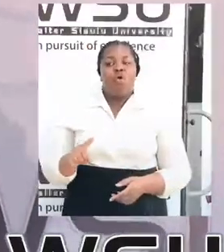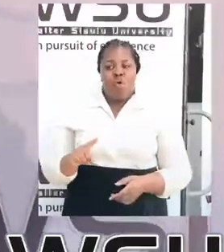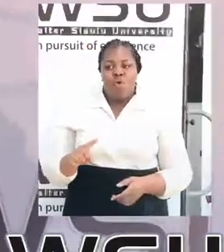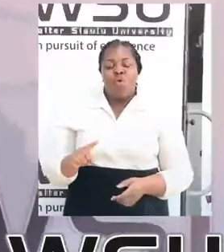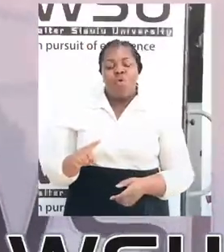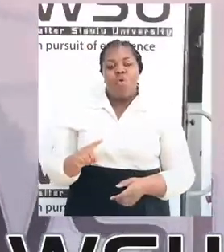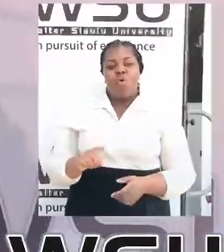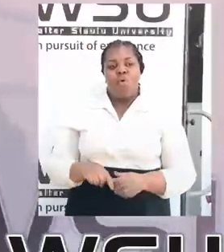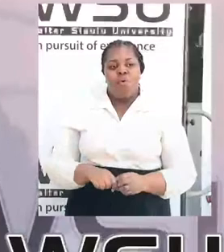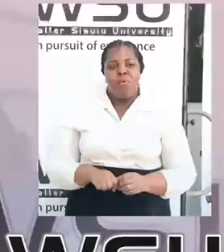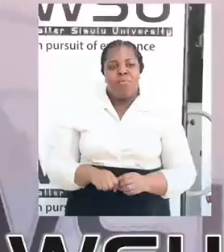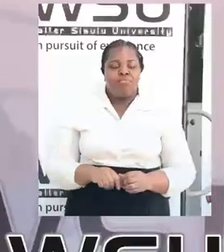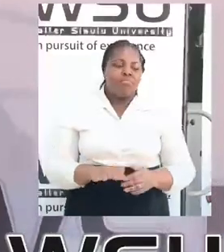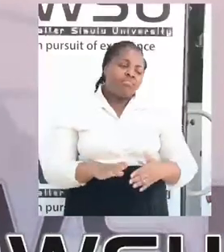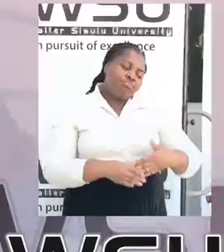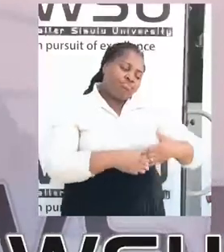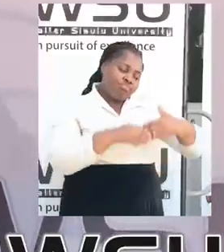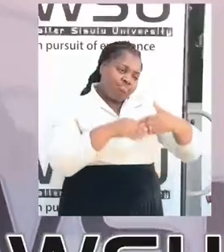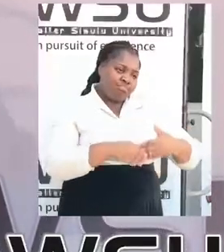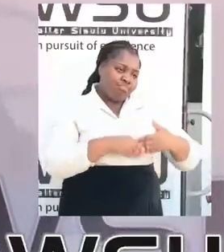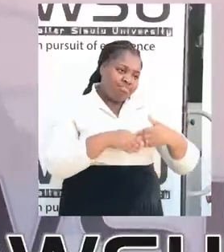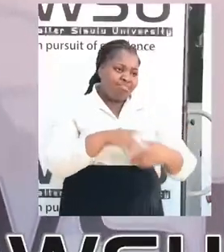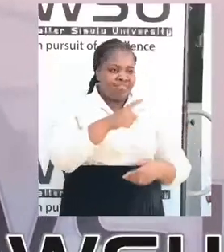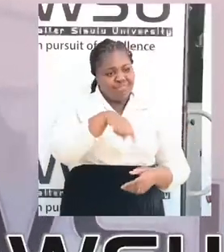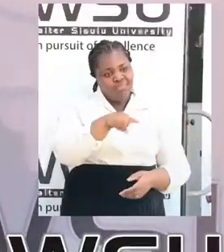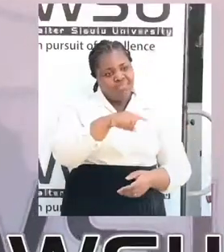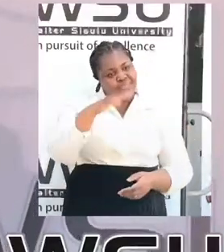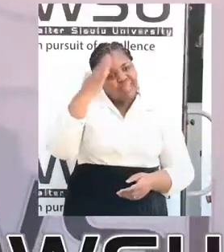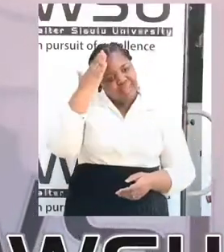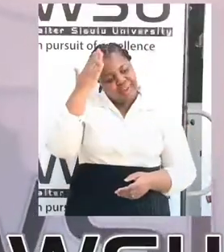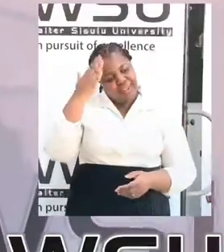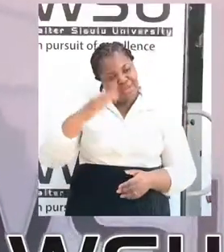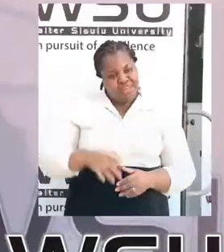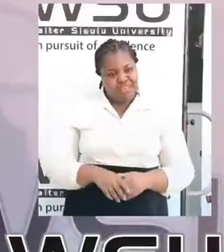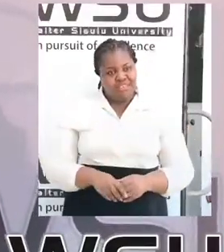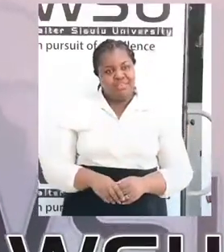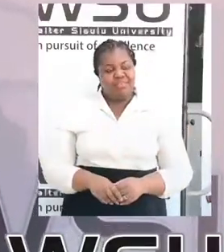namhlanje alala kuni zithwalandwe